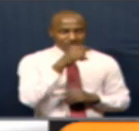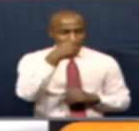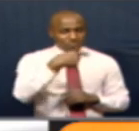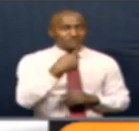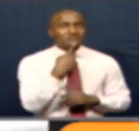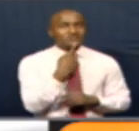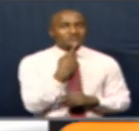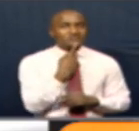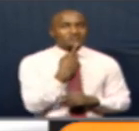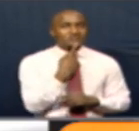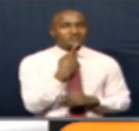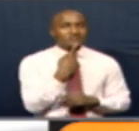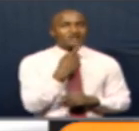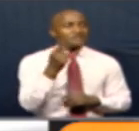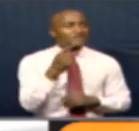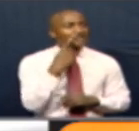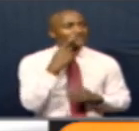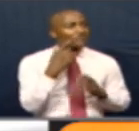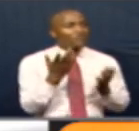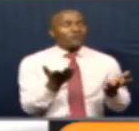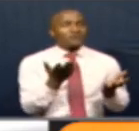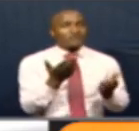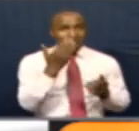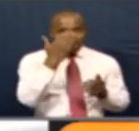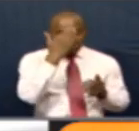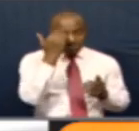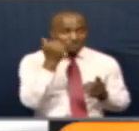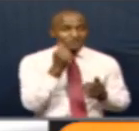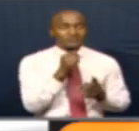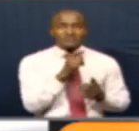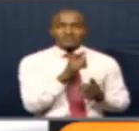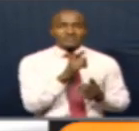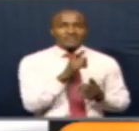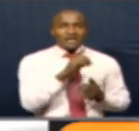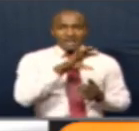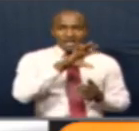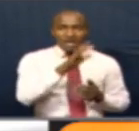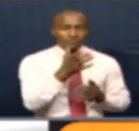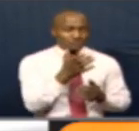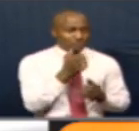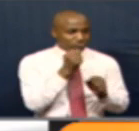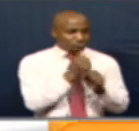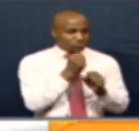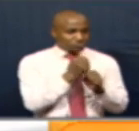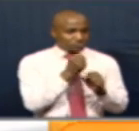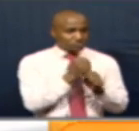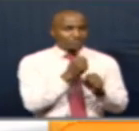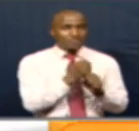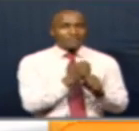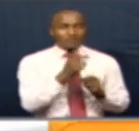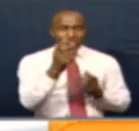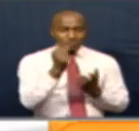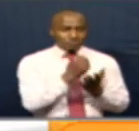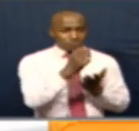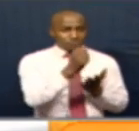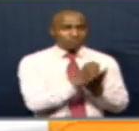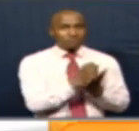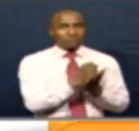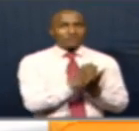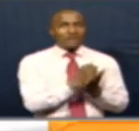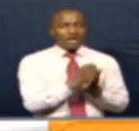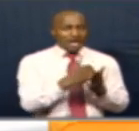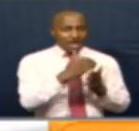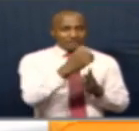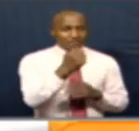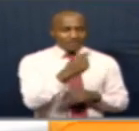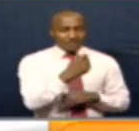would be salaries for what? Because he writes in and says the county conducted a rogue Kanjo recruitment for publicity 2 months down the